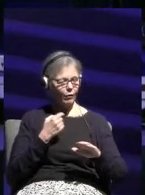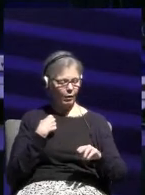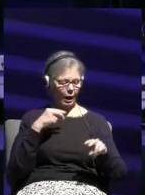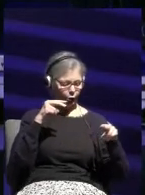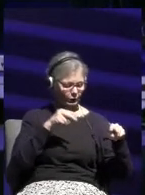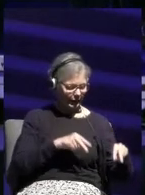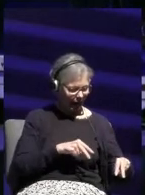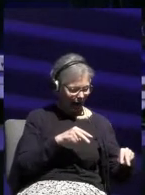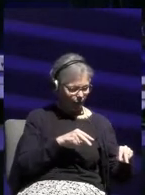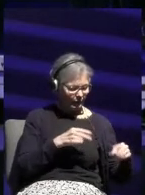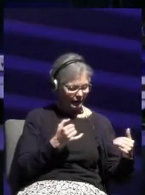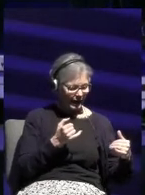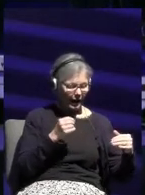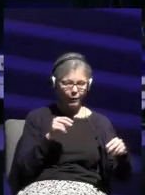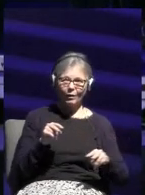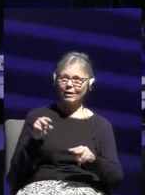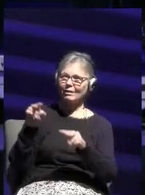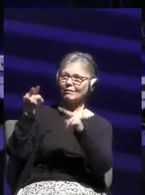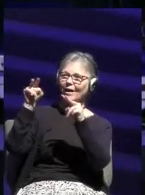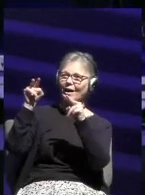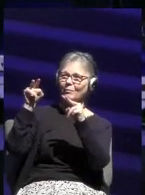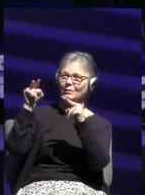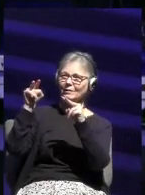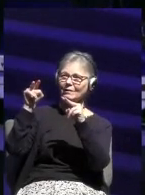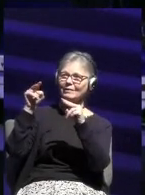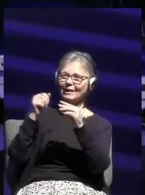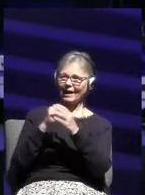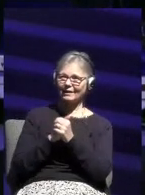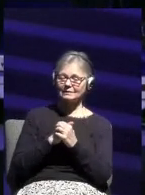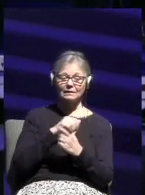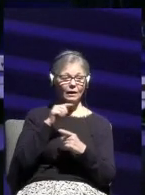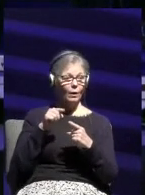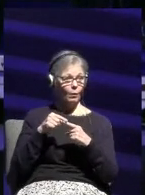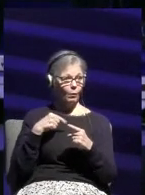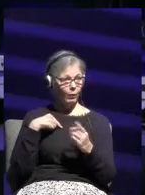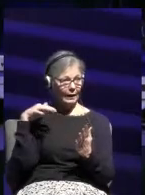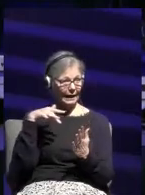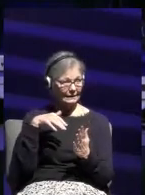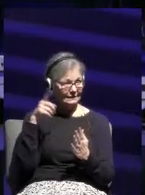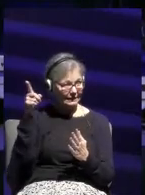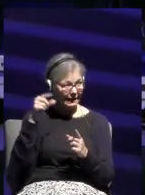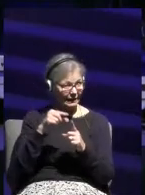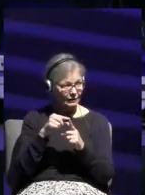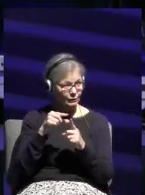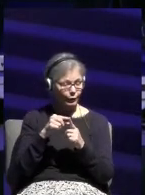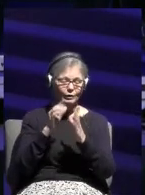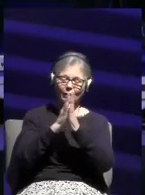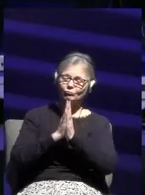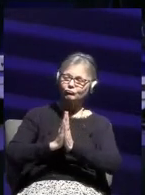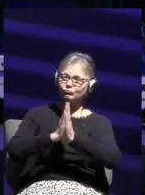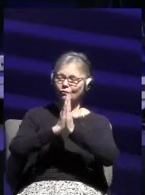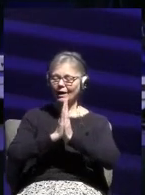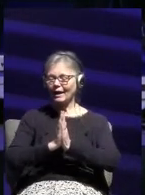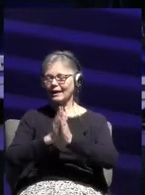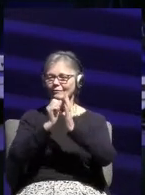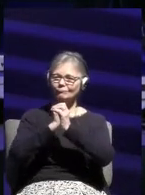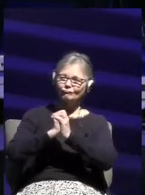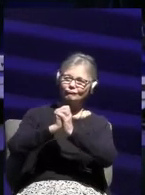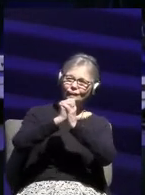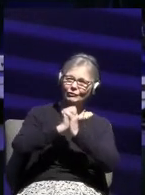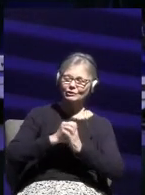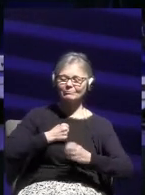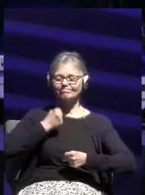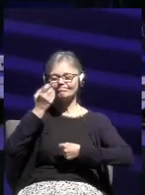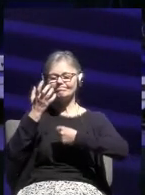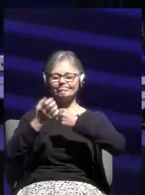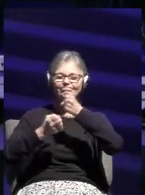upward. And this morning when we were in His Word, and then we begin to worship Him, and then we begin to pray into Him, and then we begin